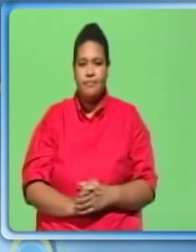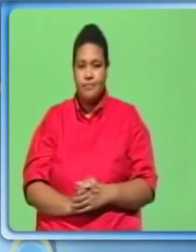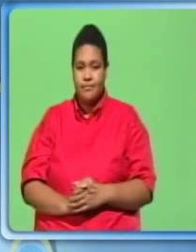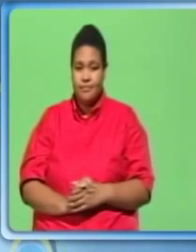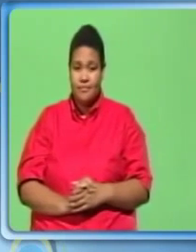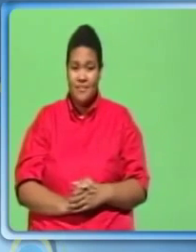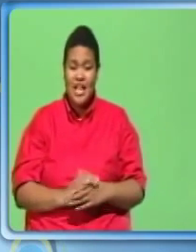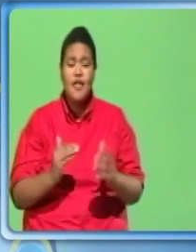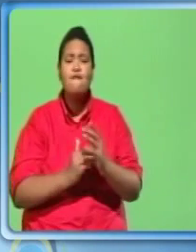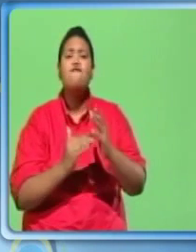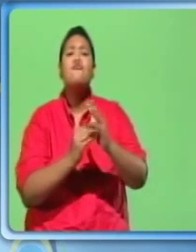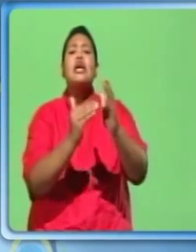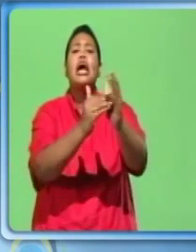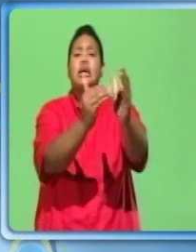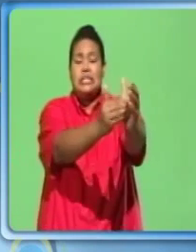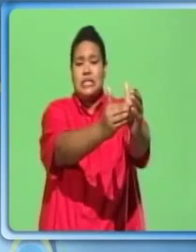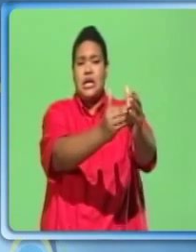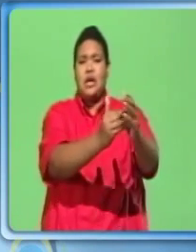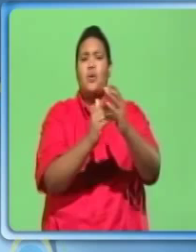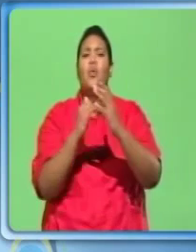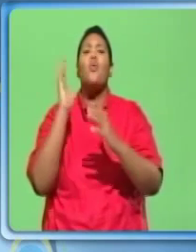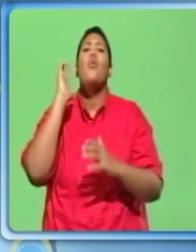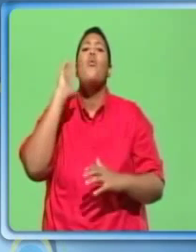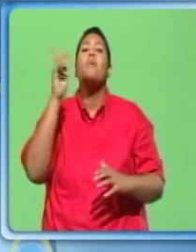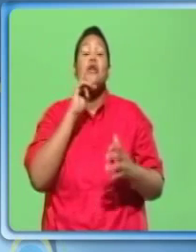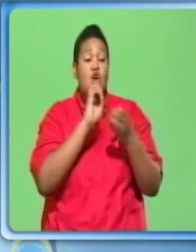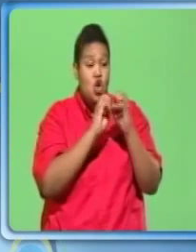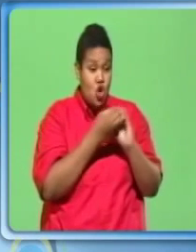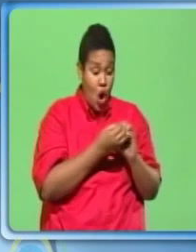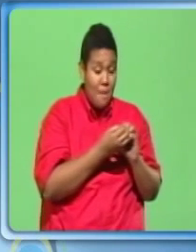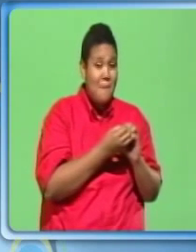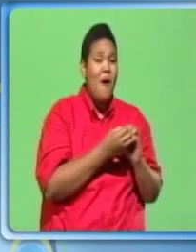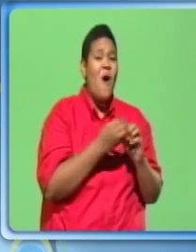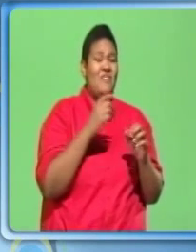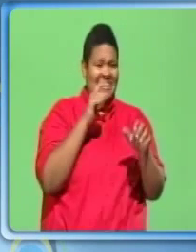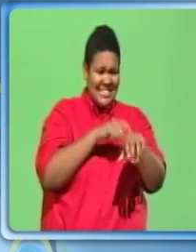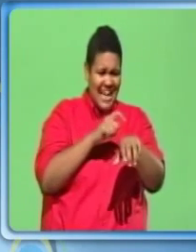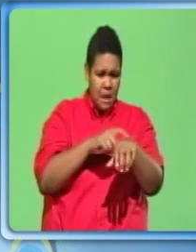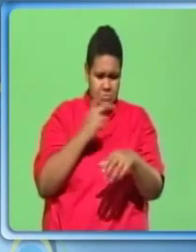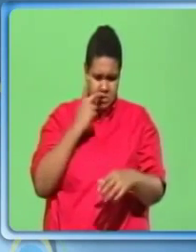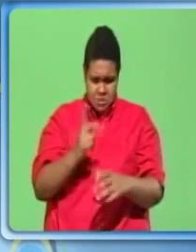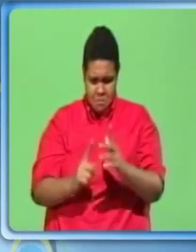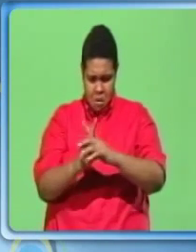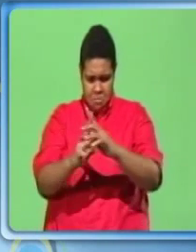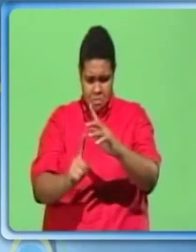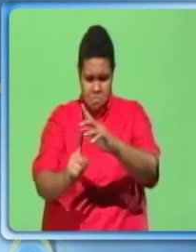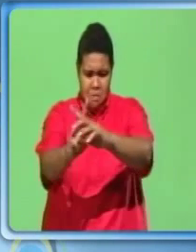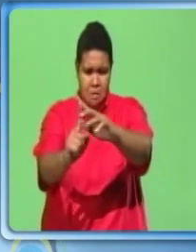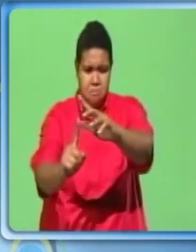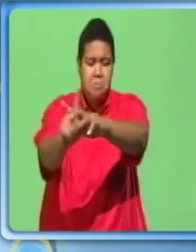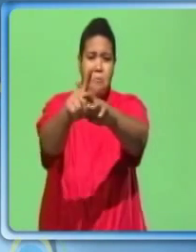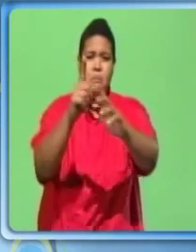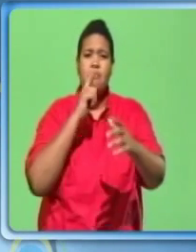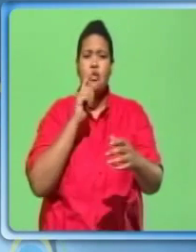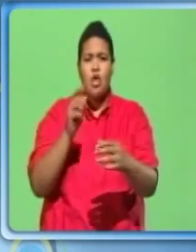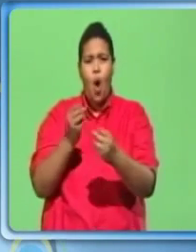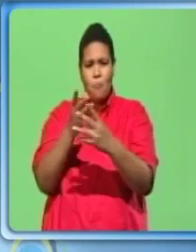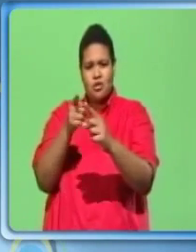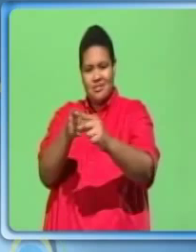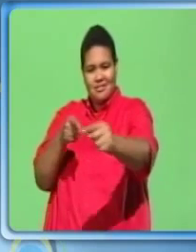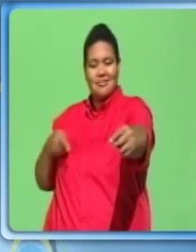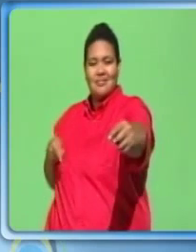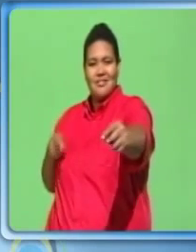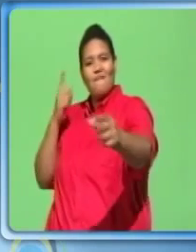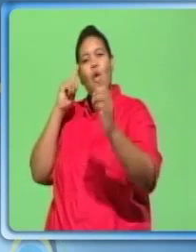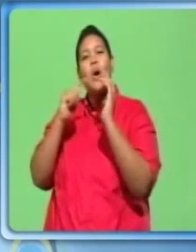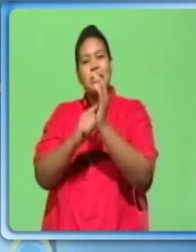The species frequency, however, would be the number of times a species is present in the total number of throws.